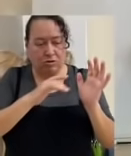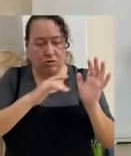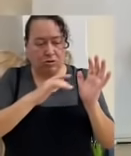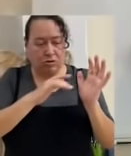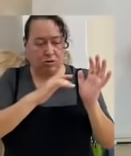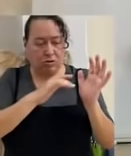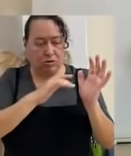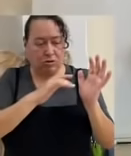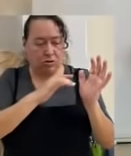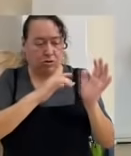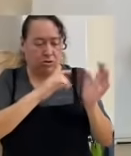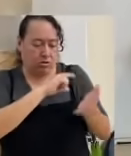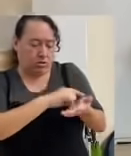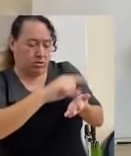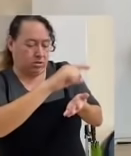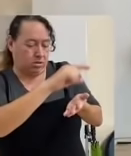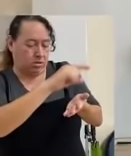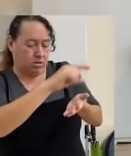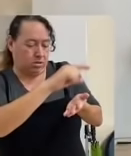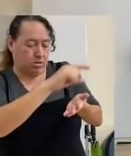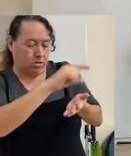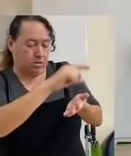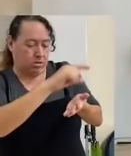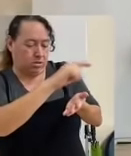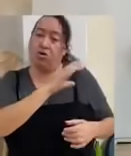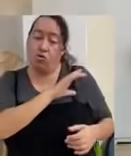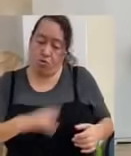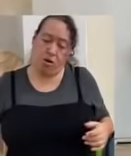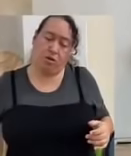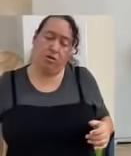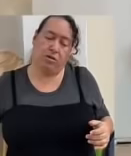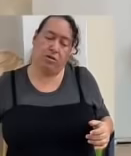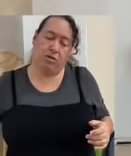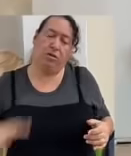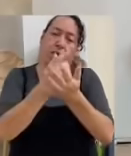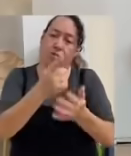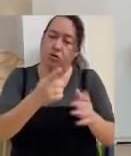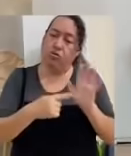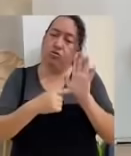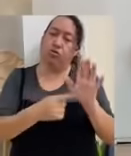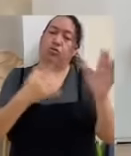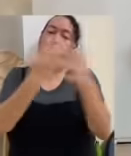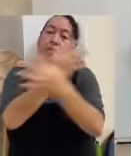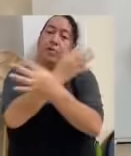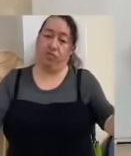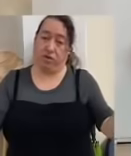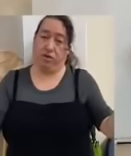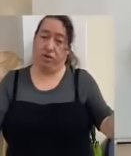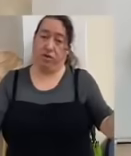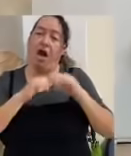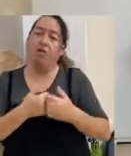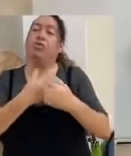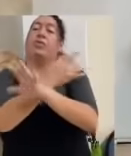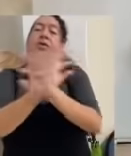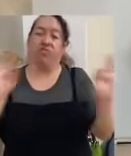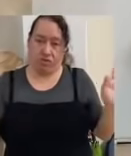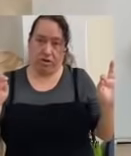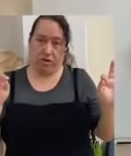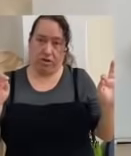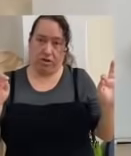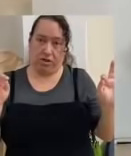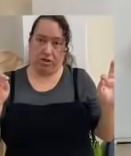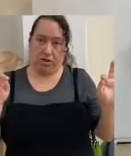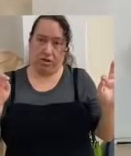Because once you put your life in Christ, the Lord will help you to be free. To be free. Because to be attached to